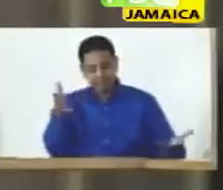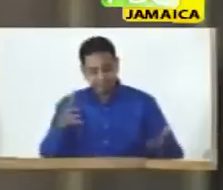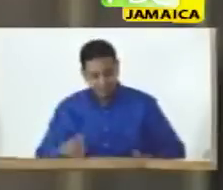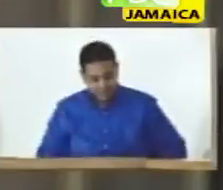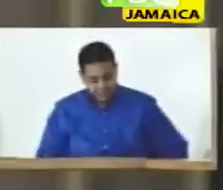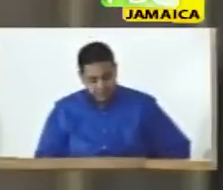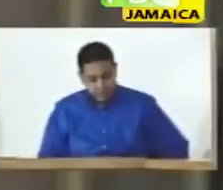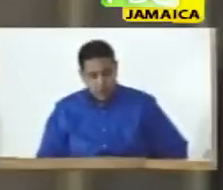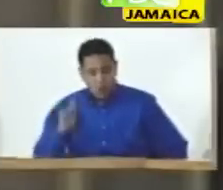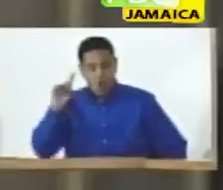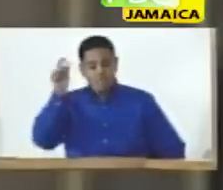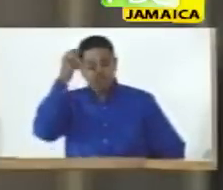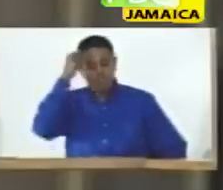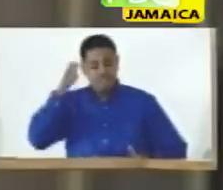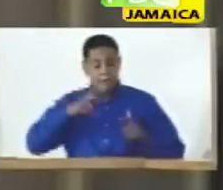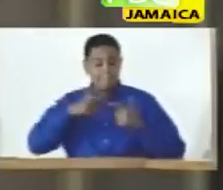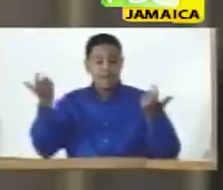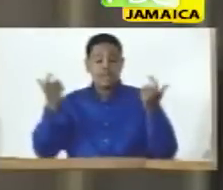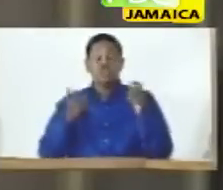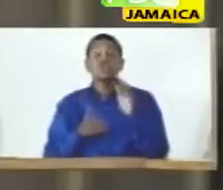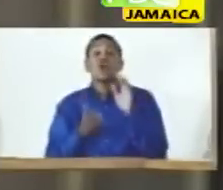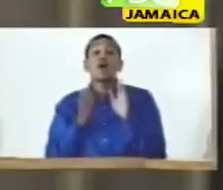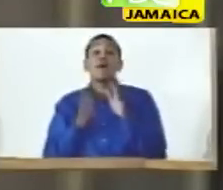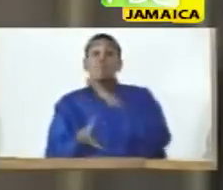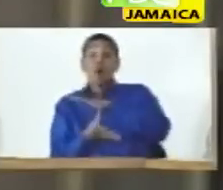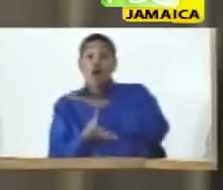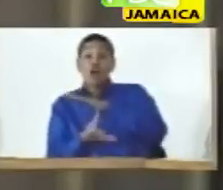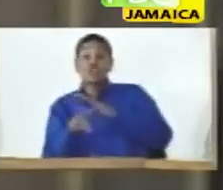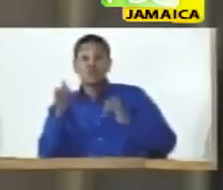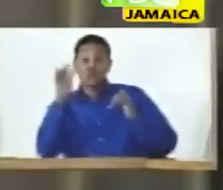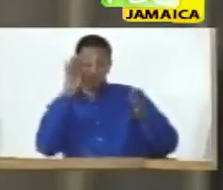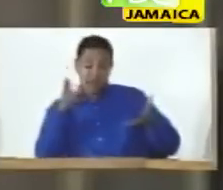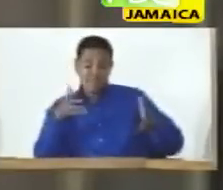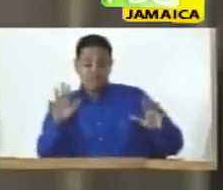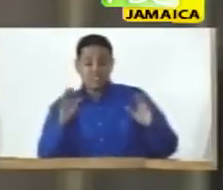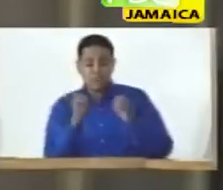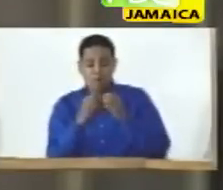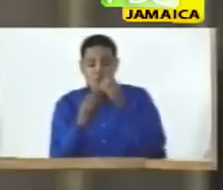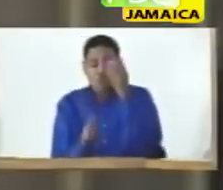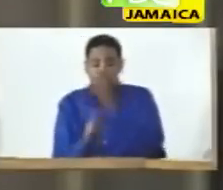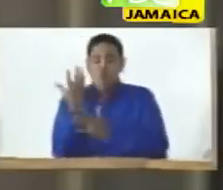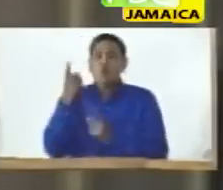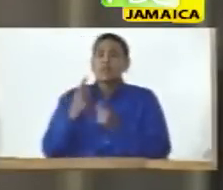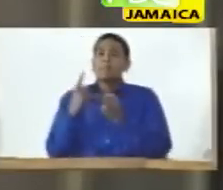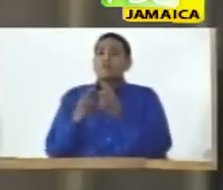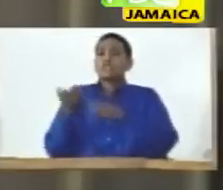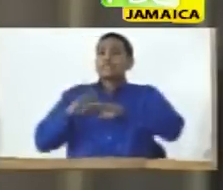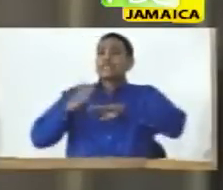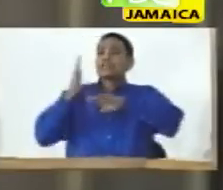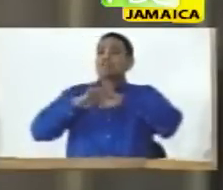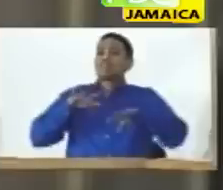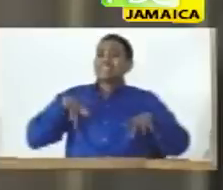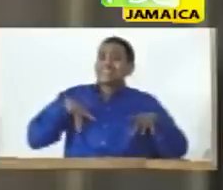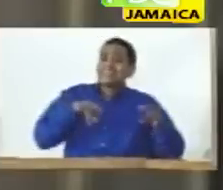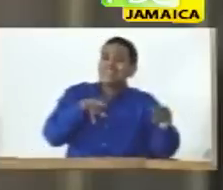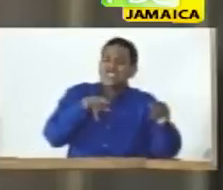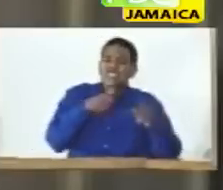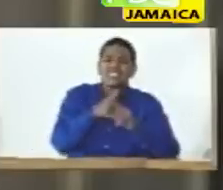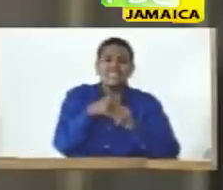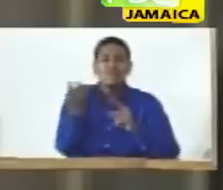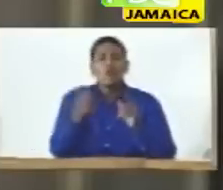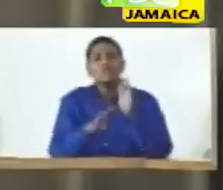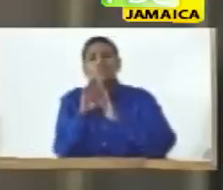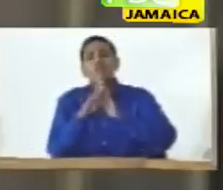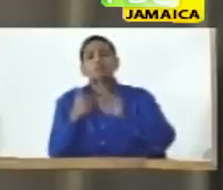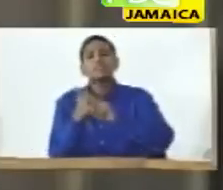of the government's major priorities, which will facilitate growth and increase efficiencies, is the development